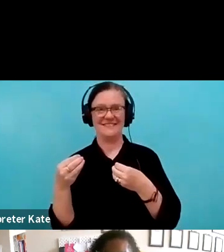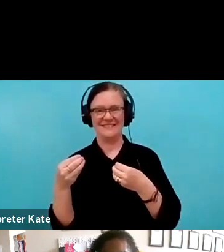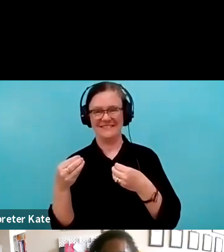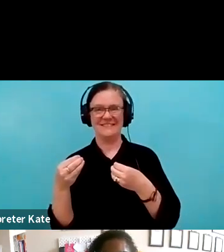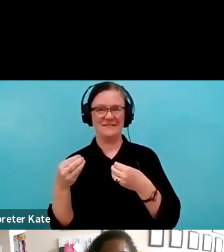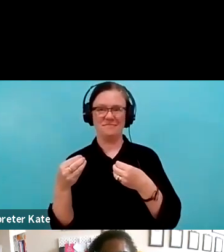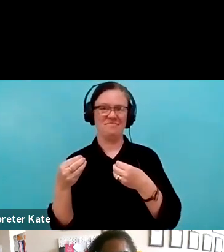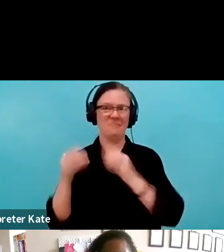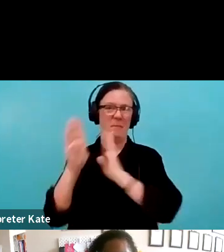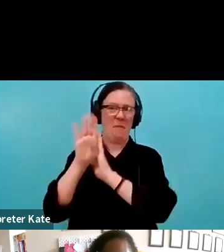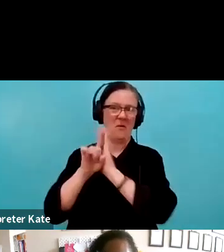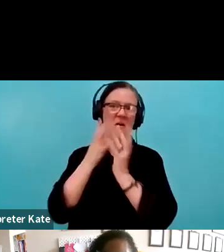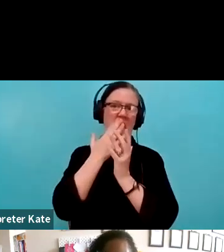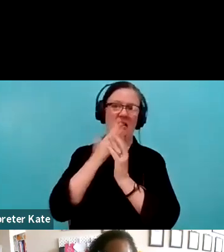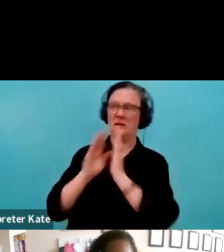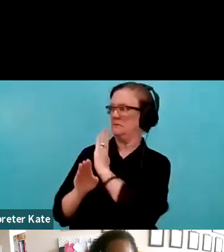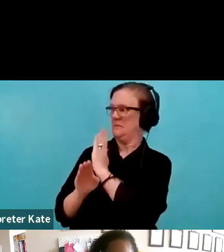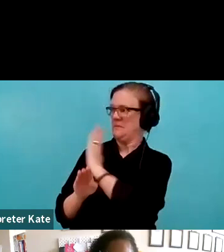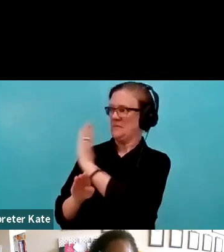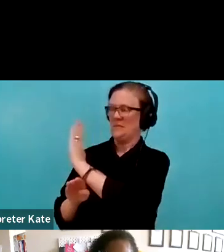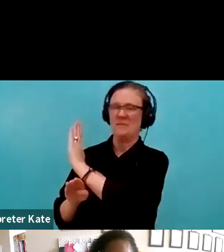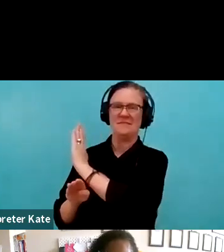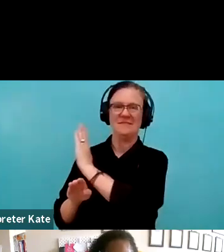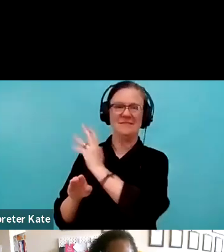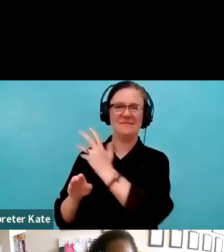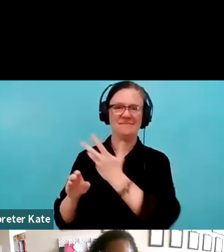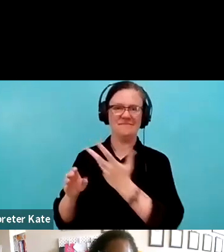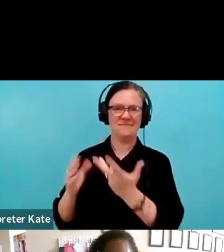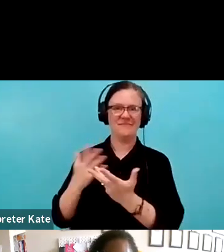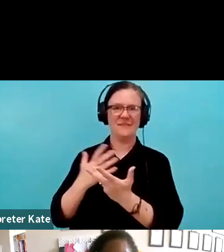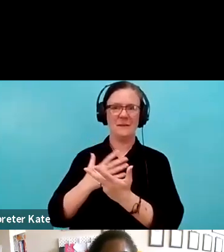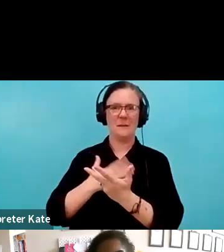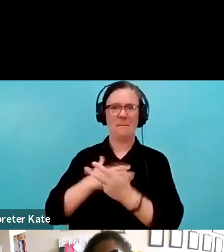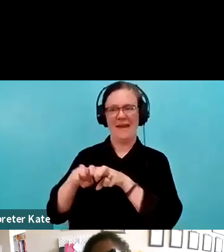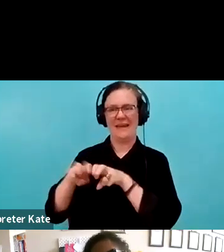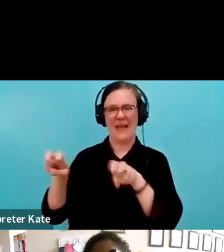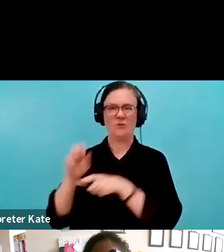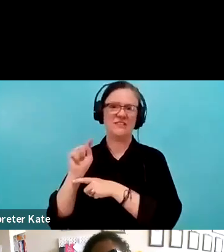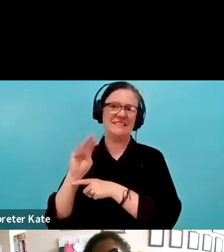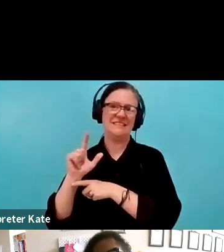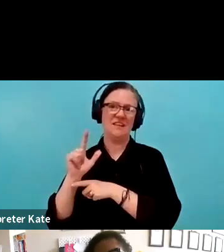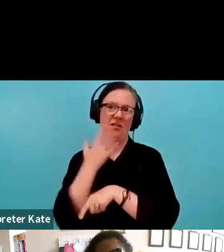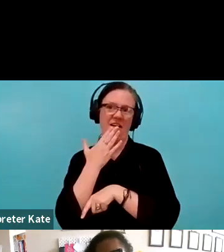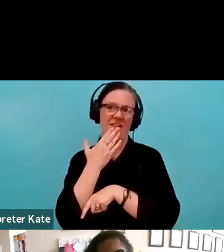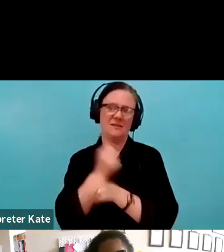colorful things in the background, most particularly my teal couch that I love a lot.